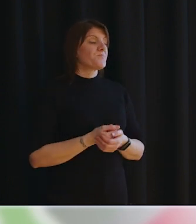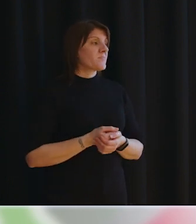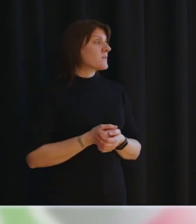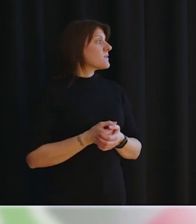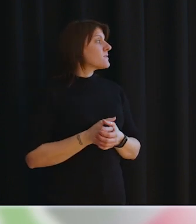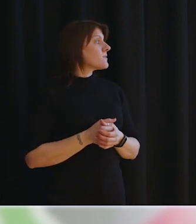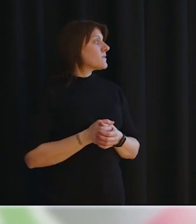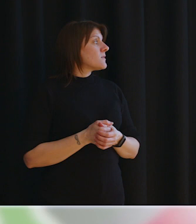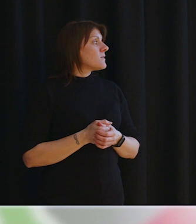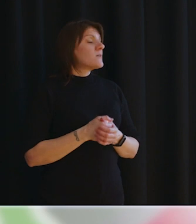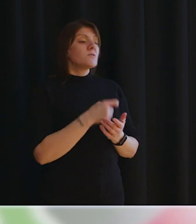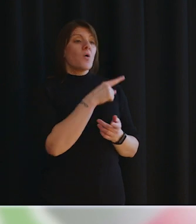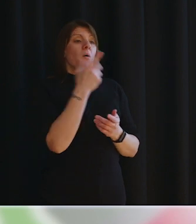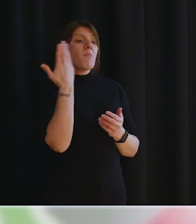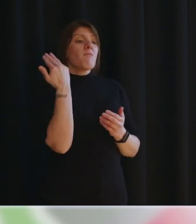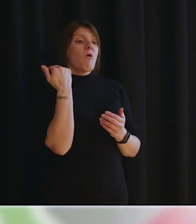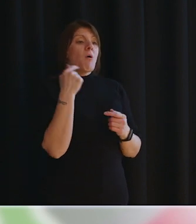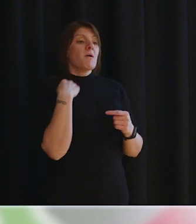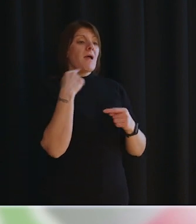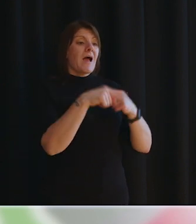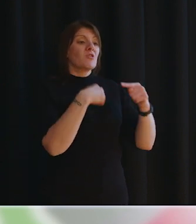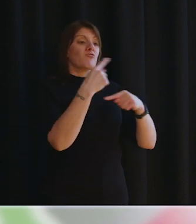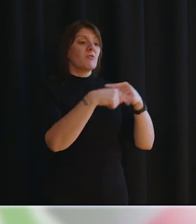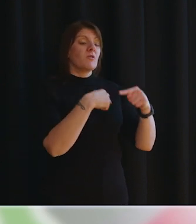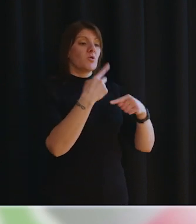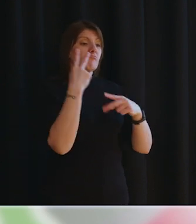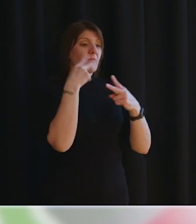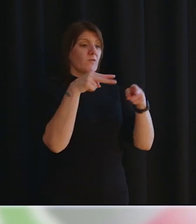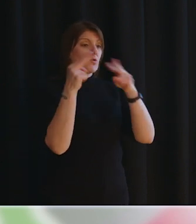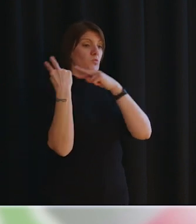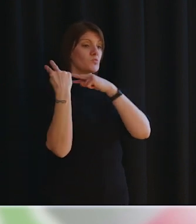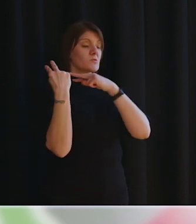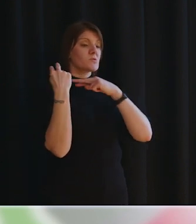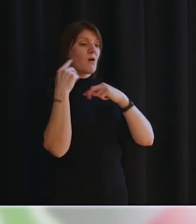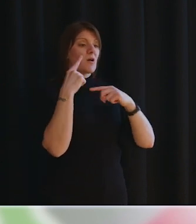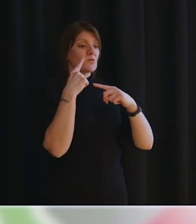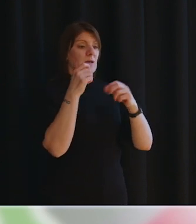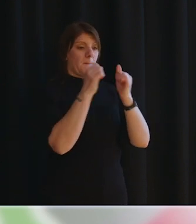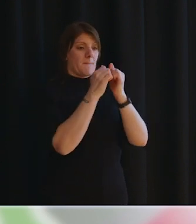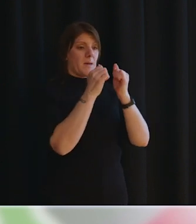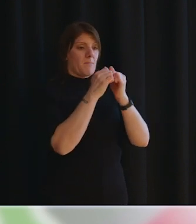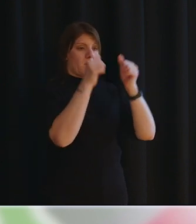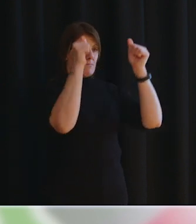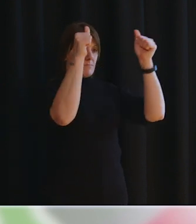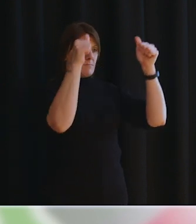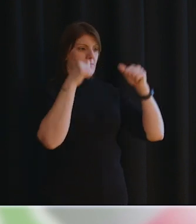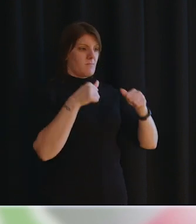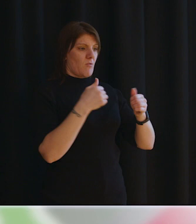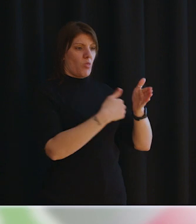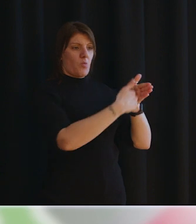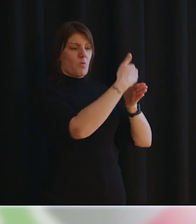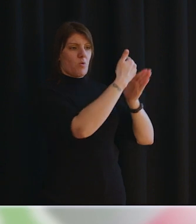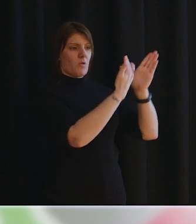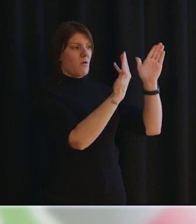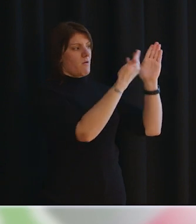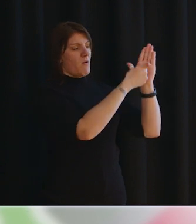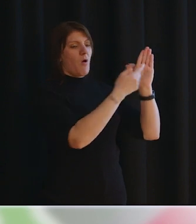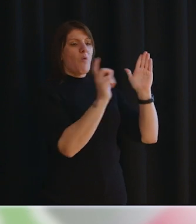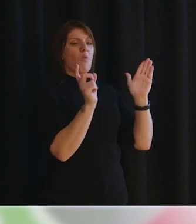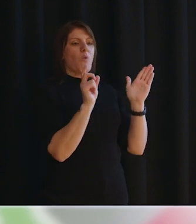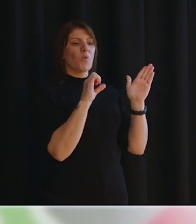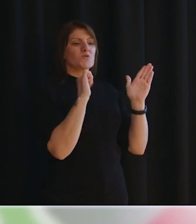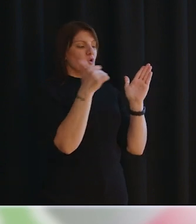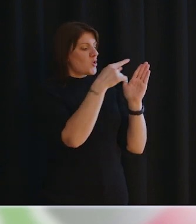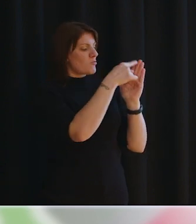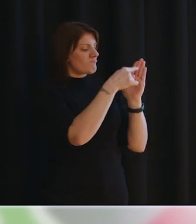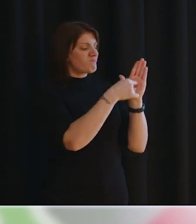So when I used to do annual reviews, I used to put big pieces of paper up on the wall, say with what went well, what skills have we